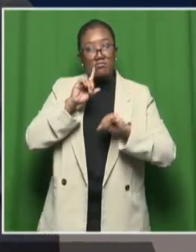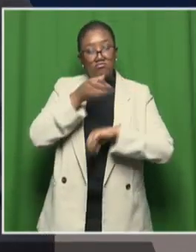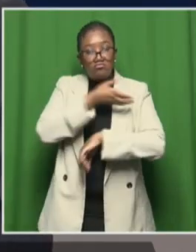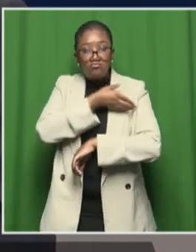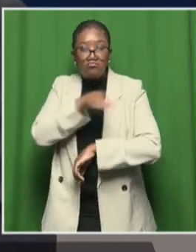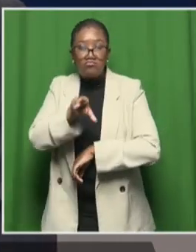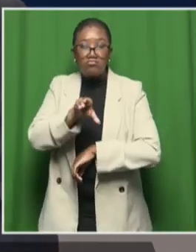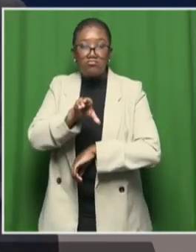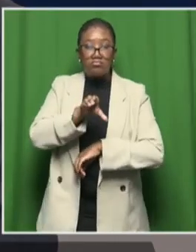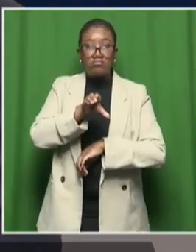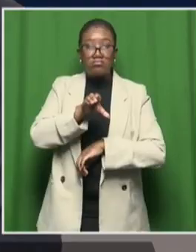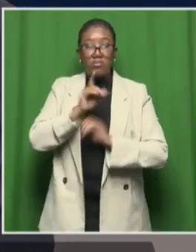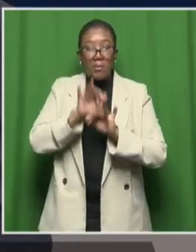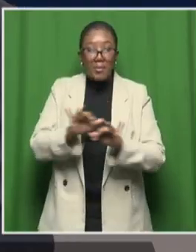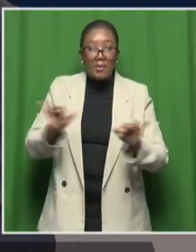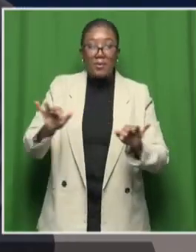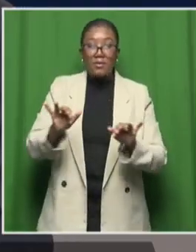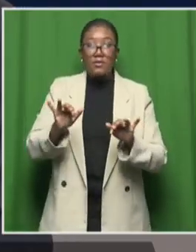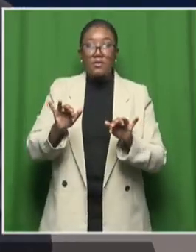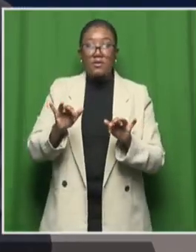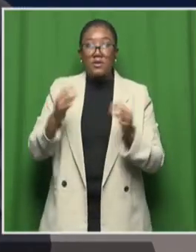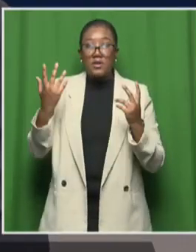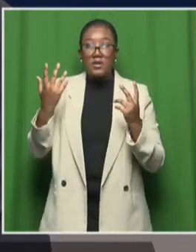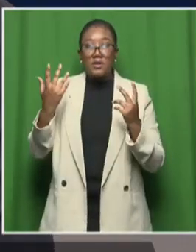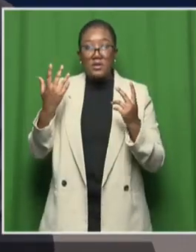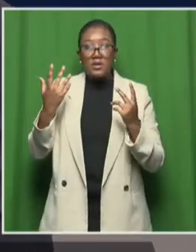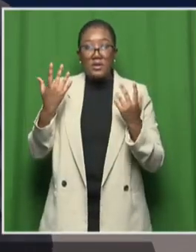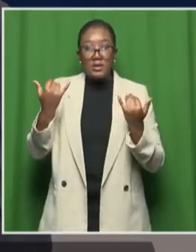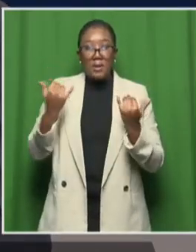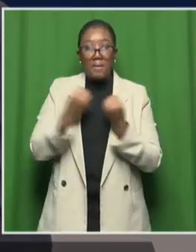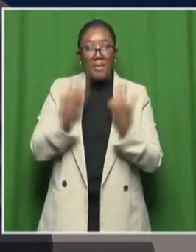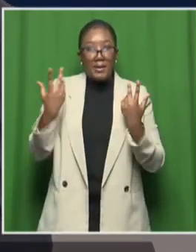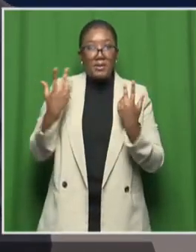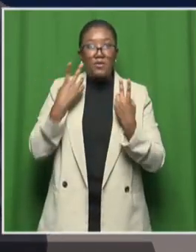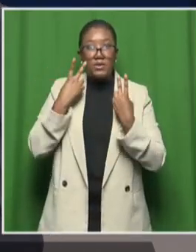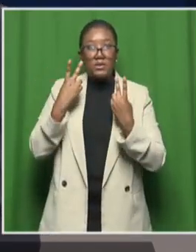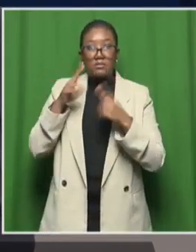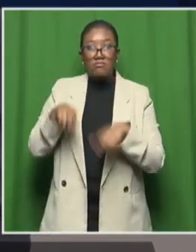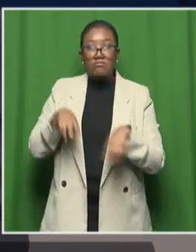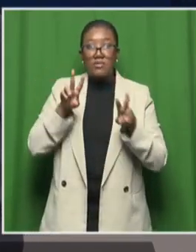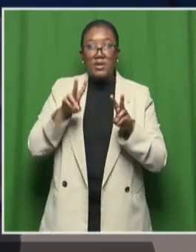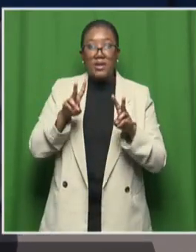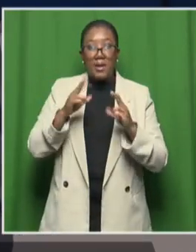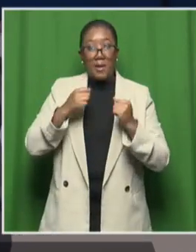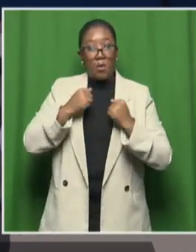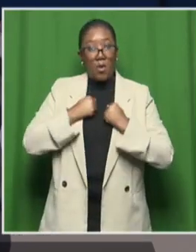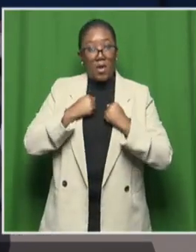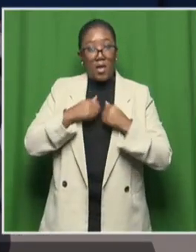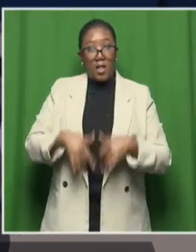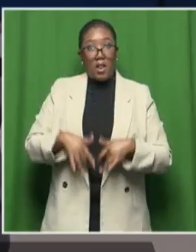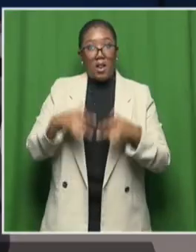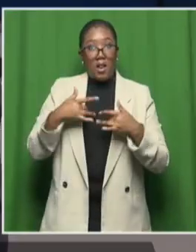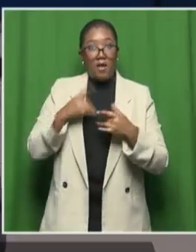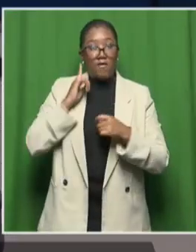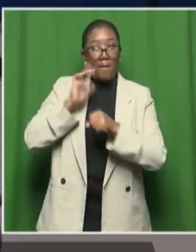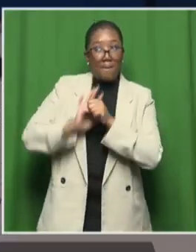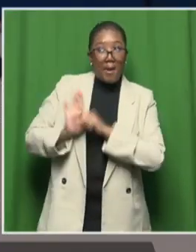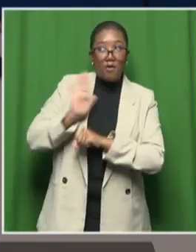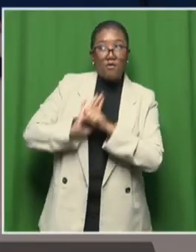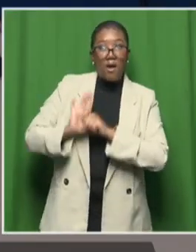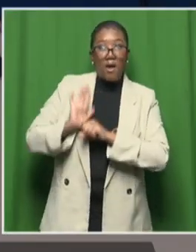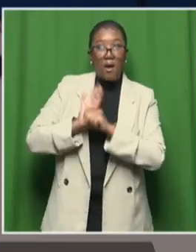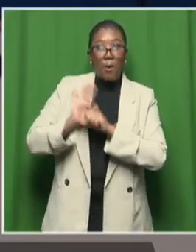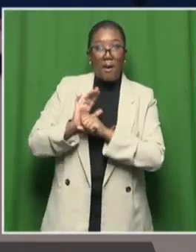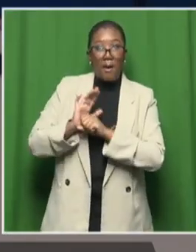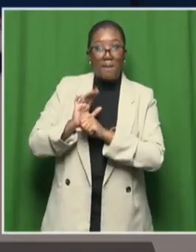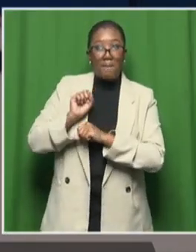inspire other people. Yes. Because, so many a times, the conditions under which you live or you are born